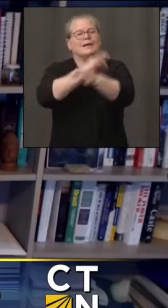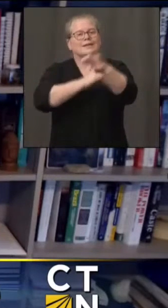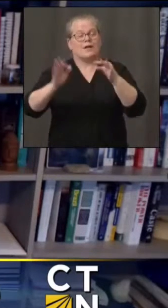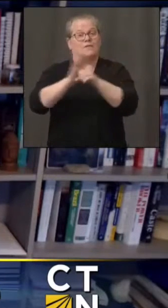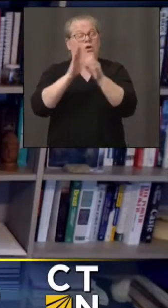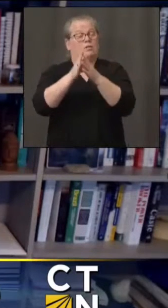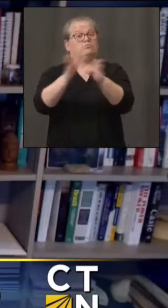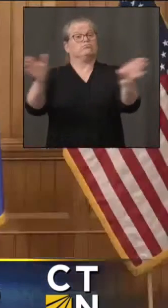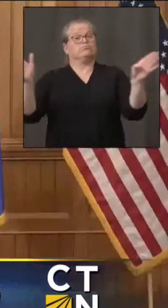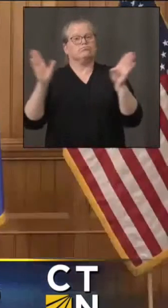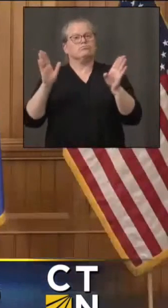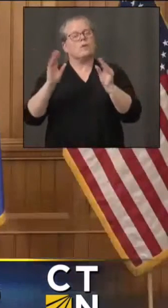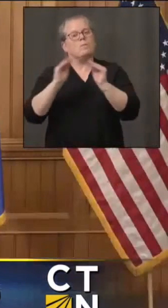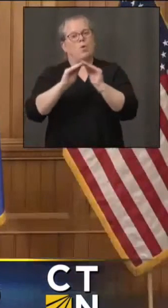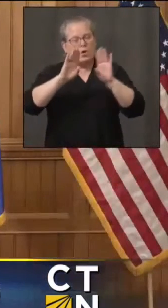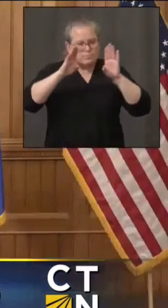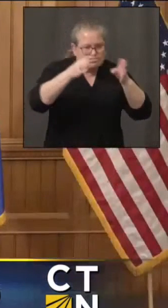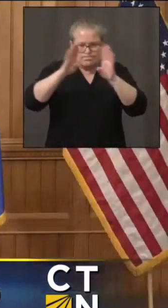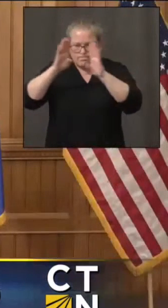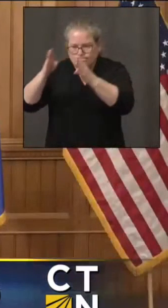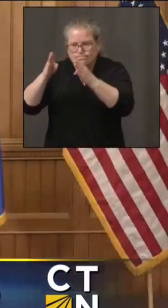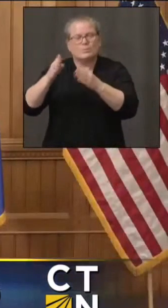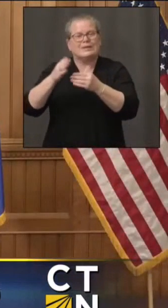Okay, thank you very much.